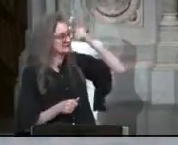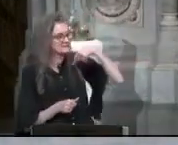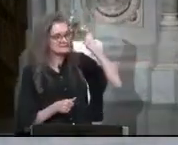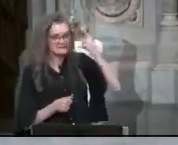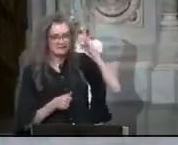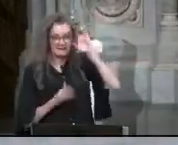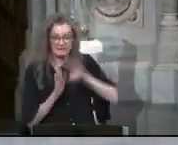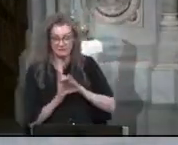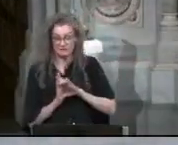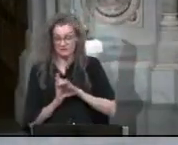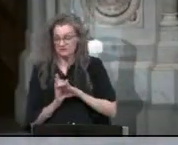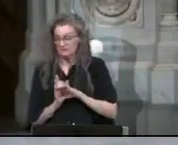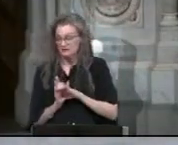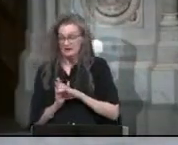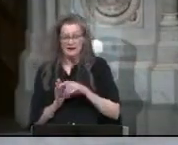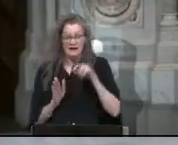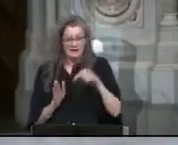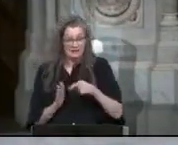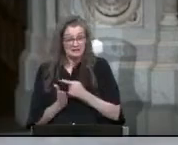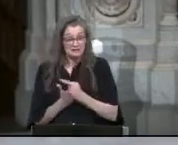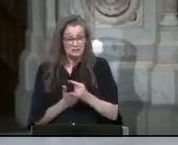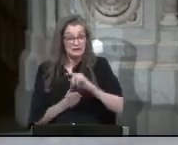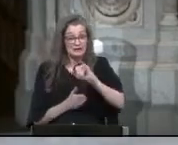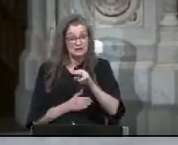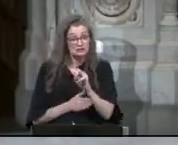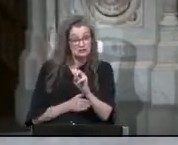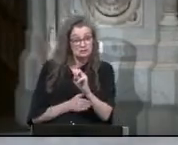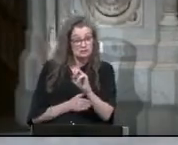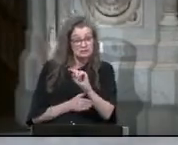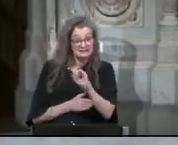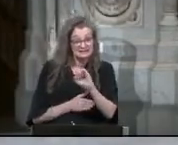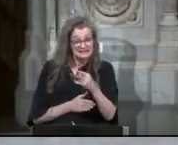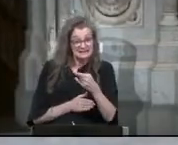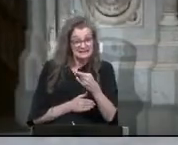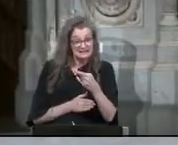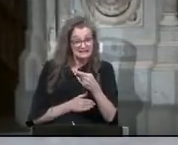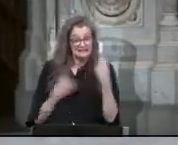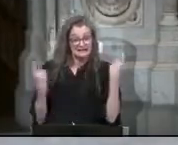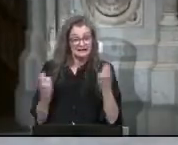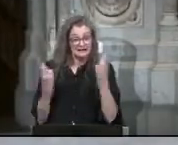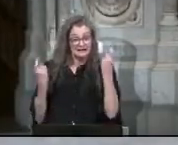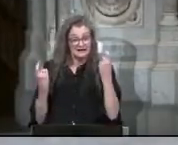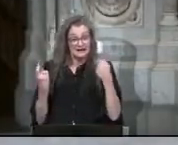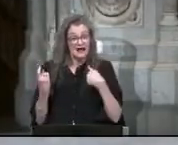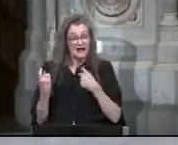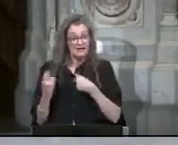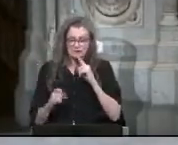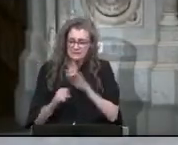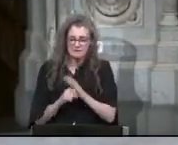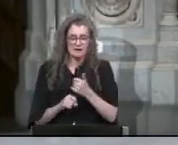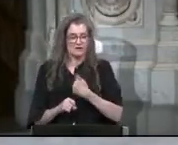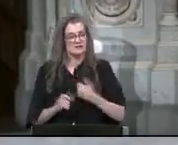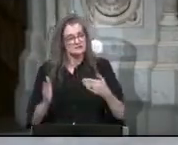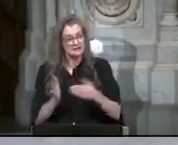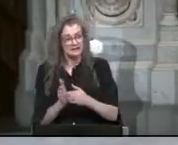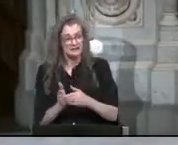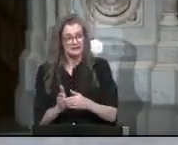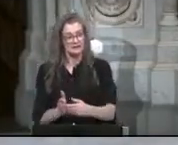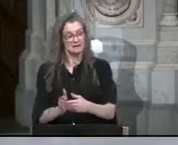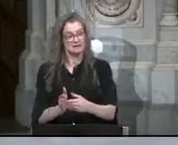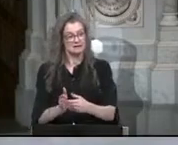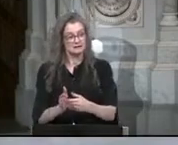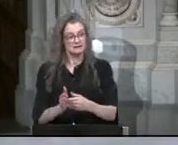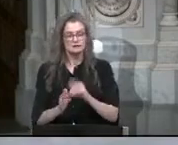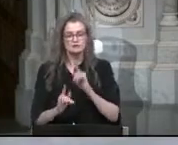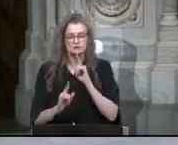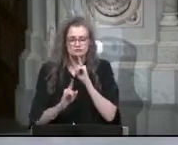This week we celebrate Juneteenth, a celebration of emancipation, and we recommit ourselves to